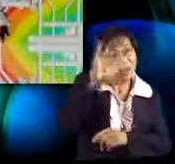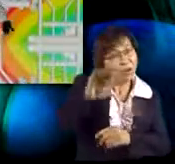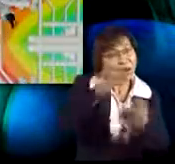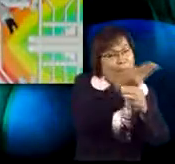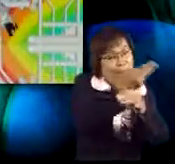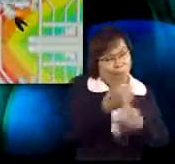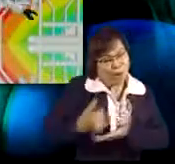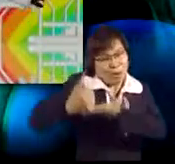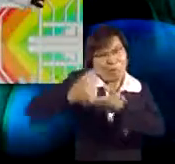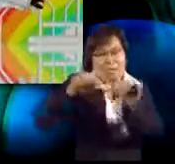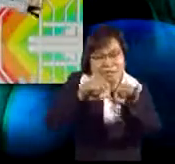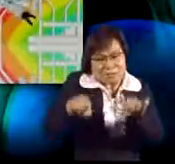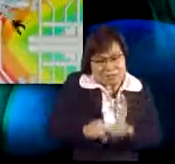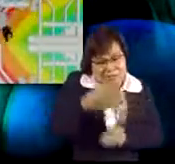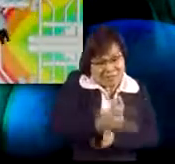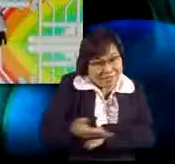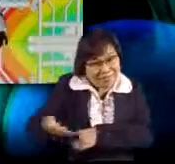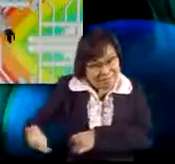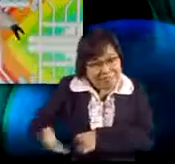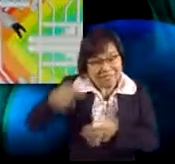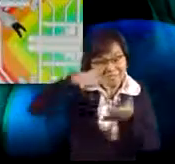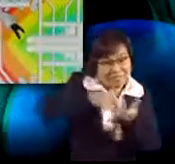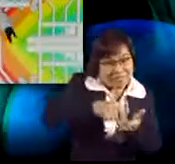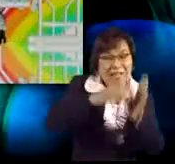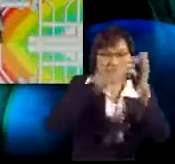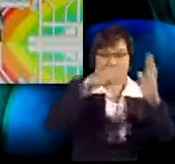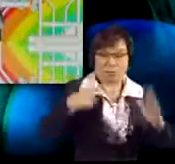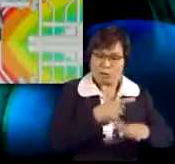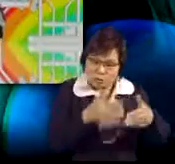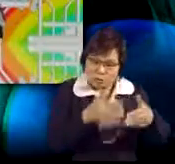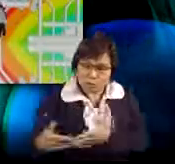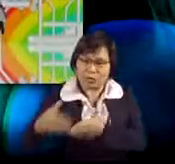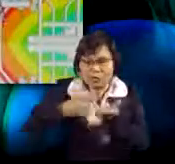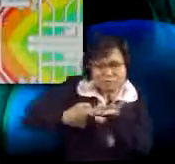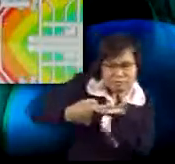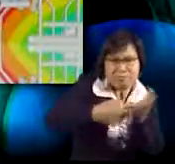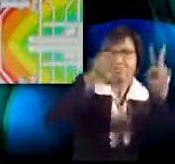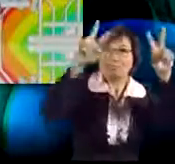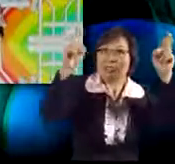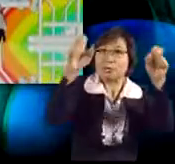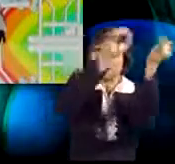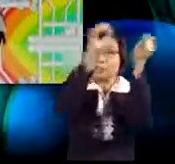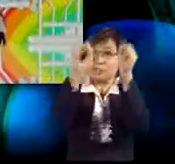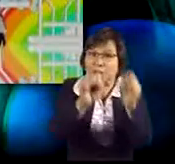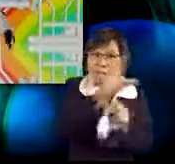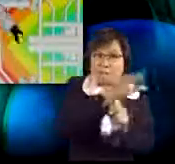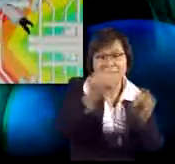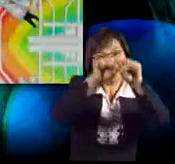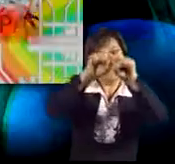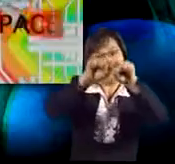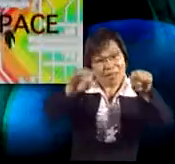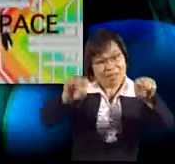with the help of my space gadget. In this episode, we will continue to discuss the topic of shapes and